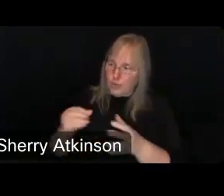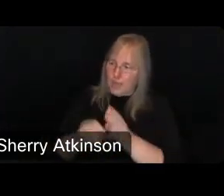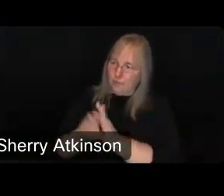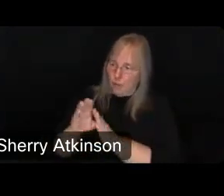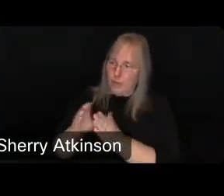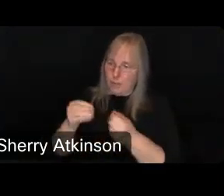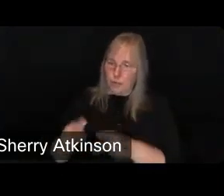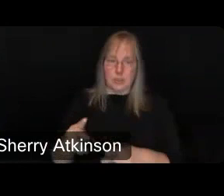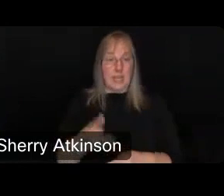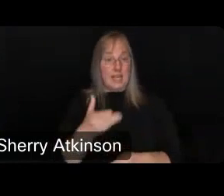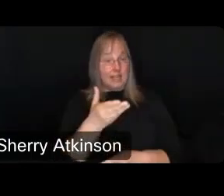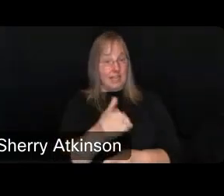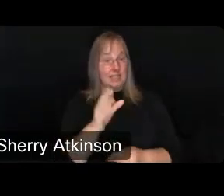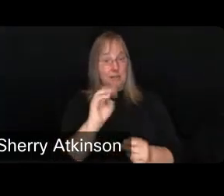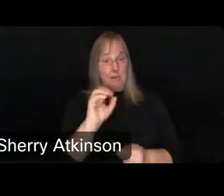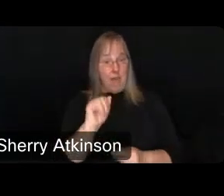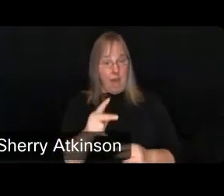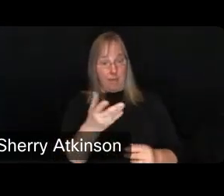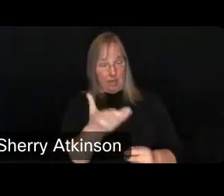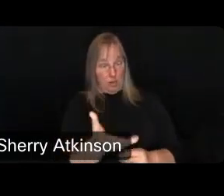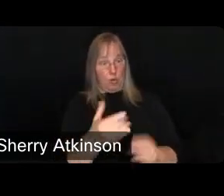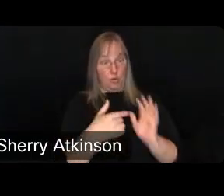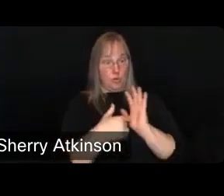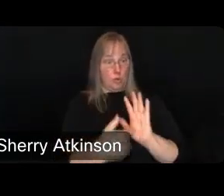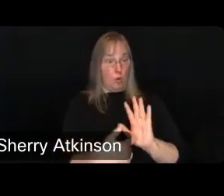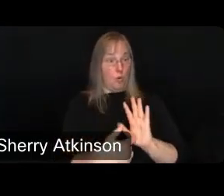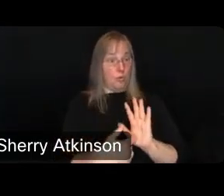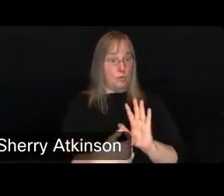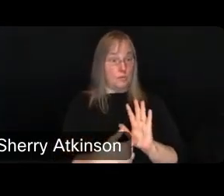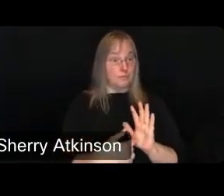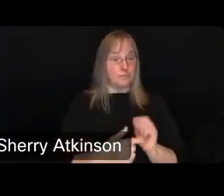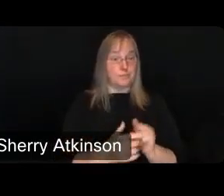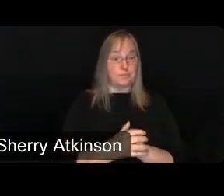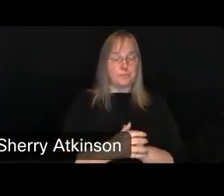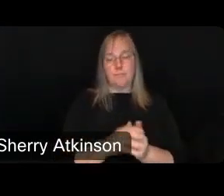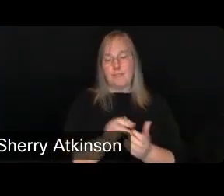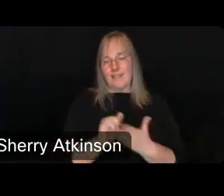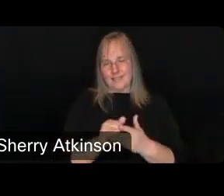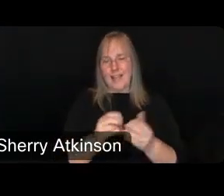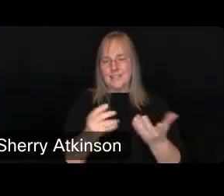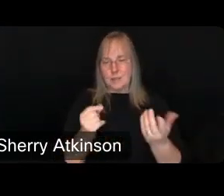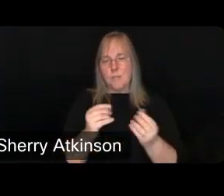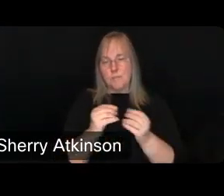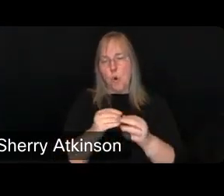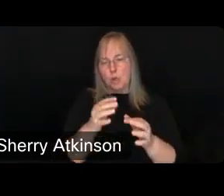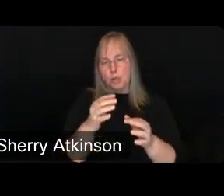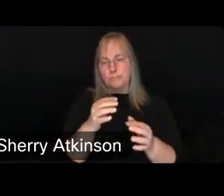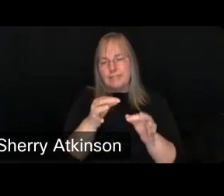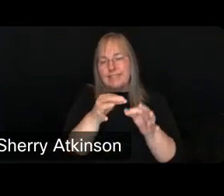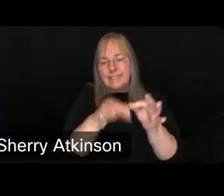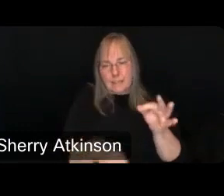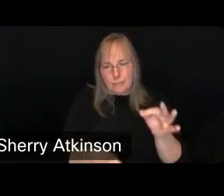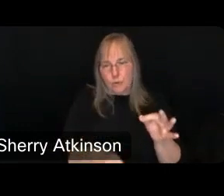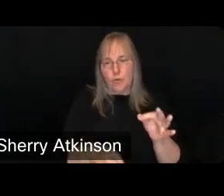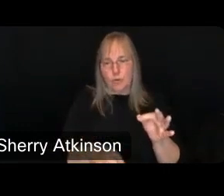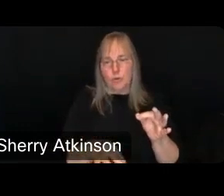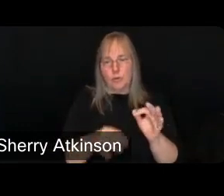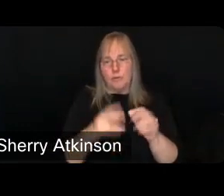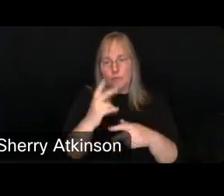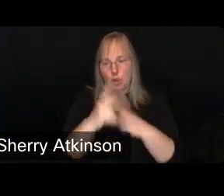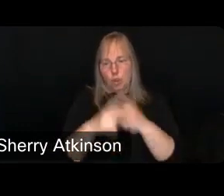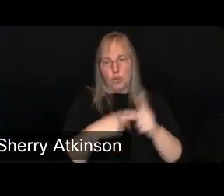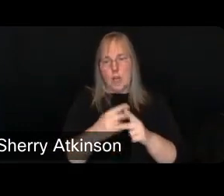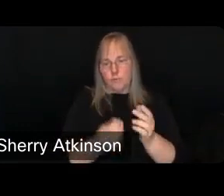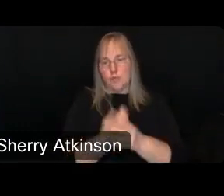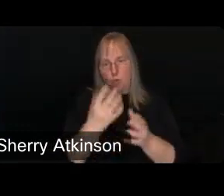map basically shows you, it's a kind of simplified overview of our growth and conservation strategy using the character